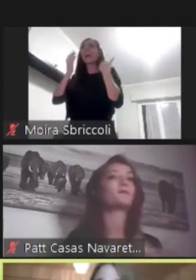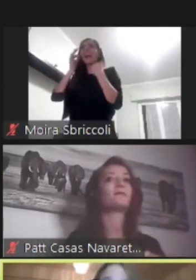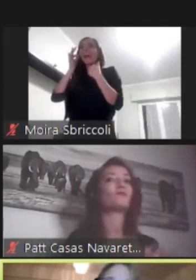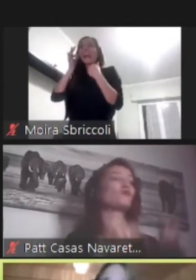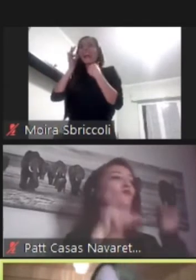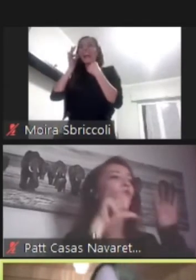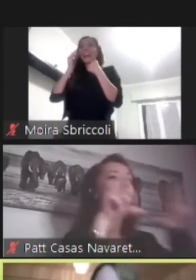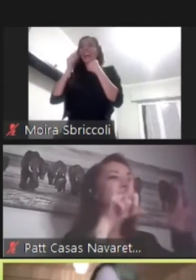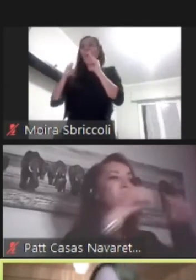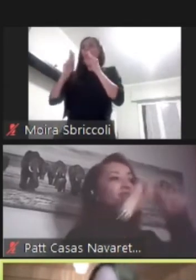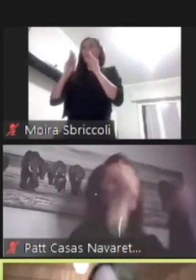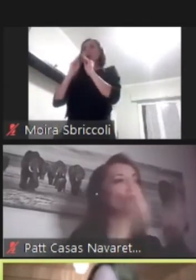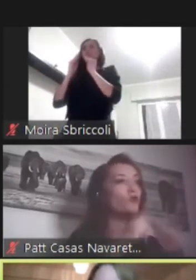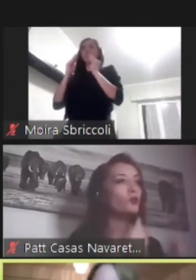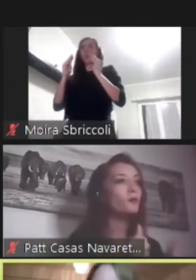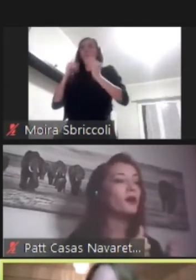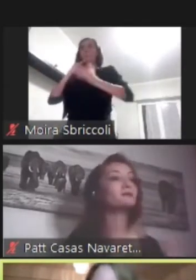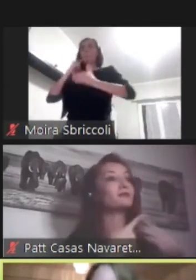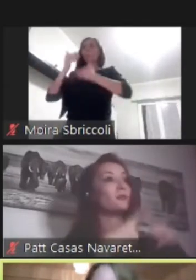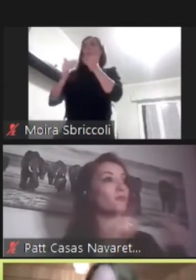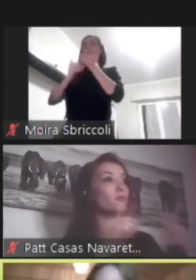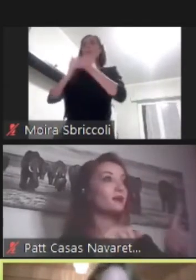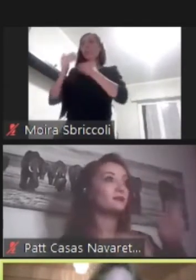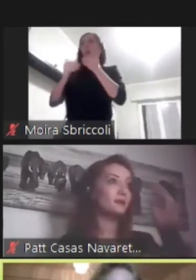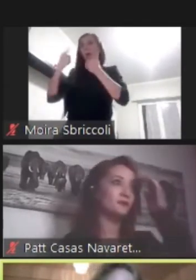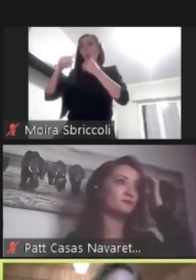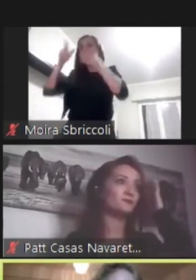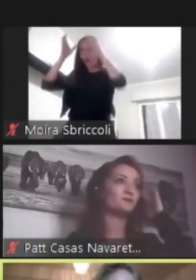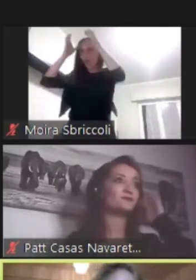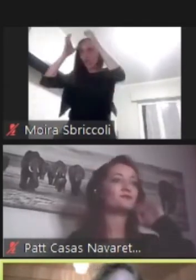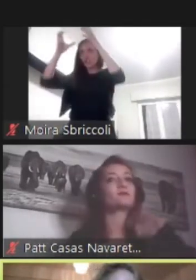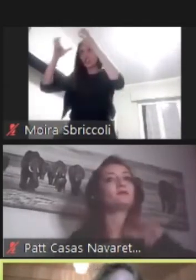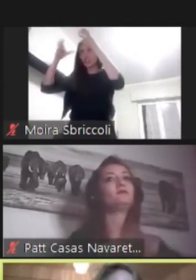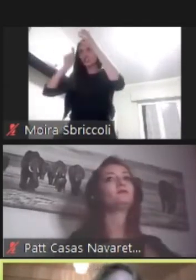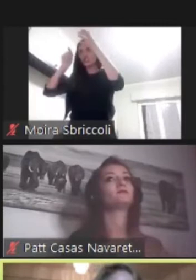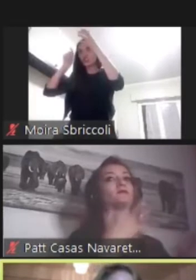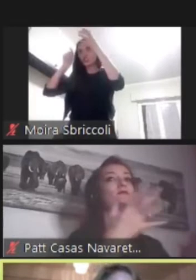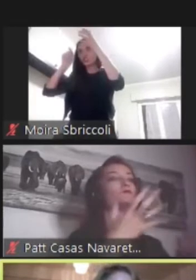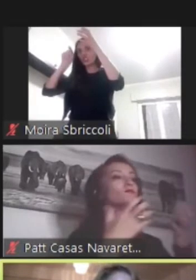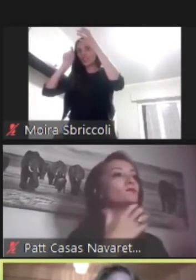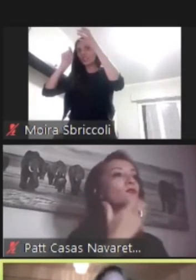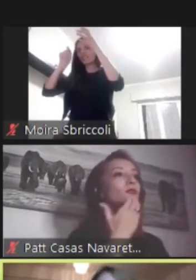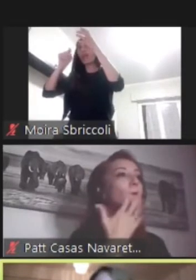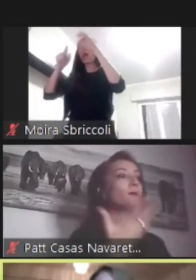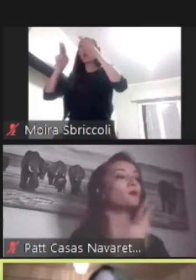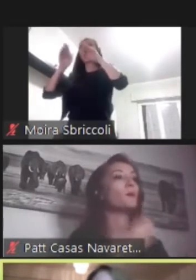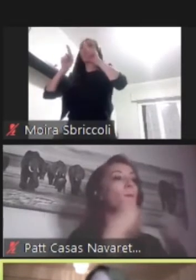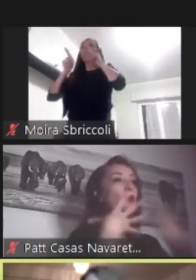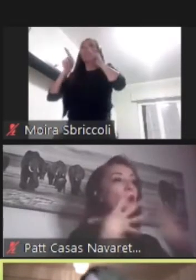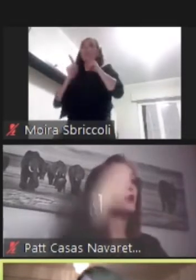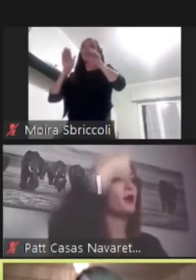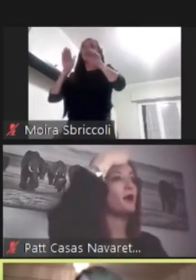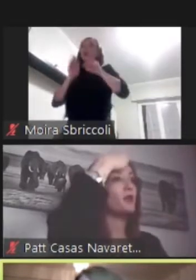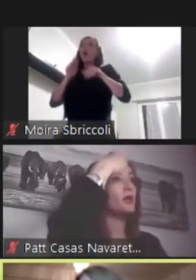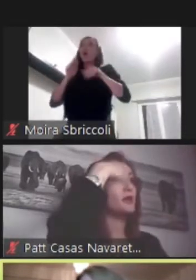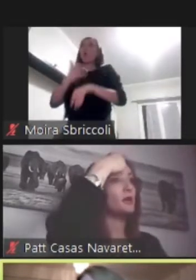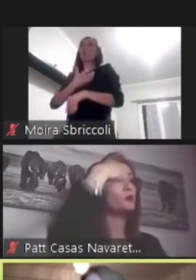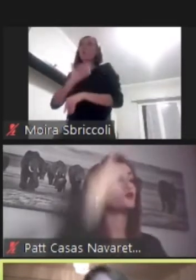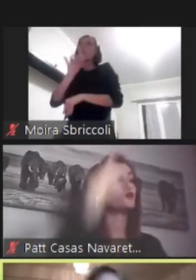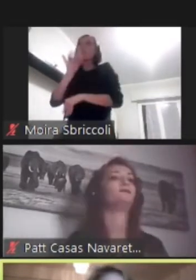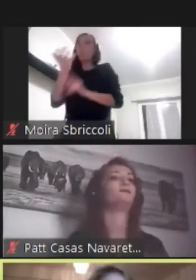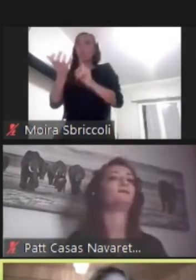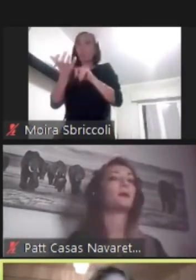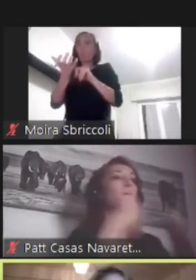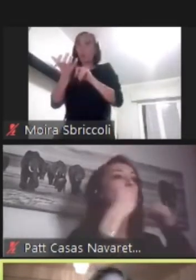Number 2, protecting the heart. Number 3, keeps your skin